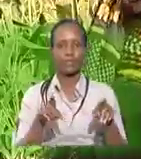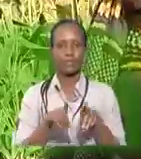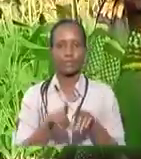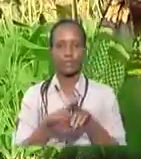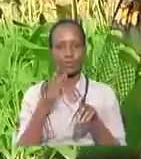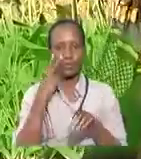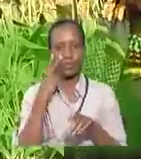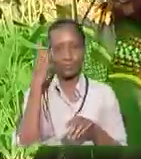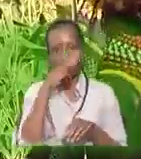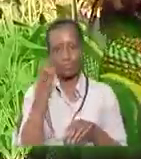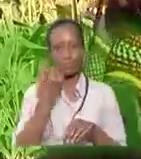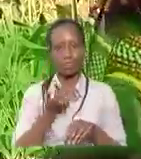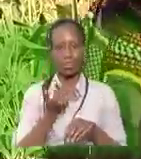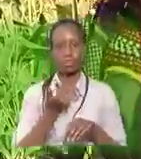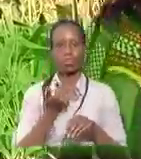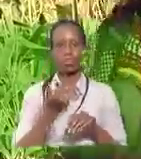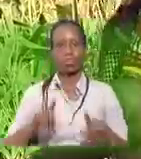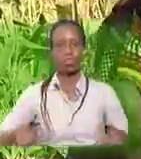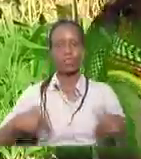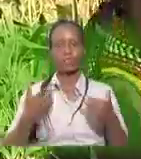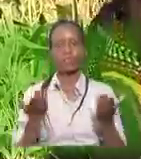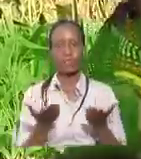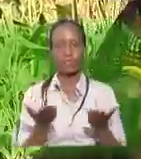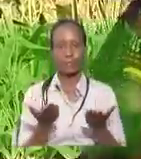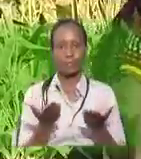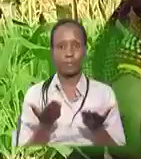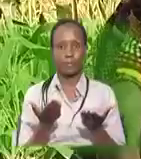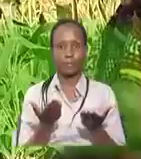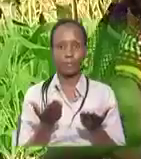Not where these lovely girls live.